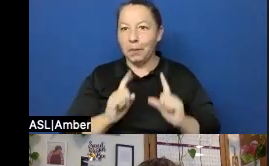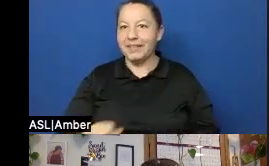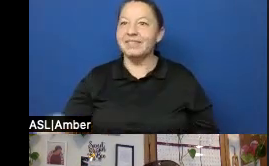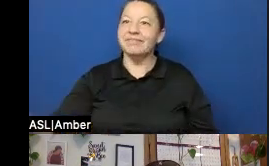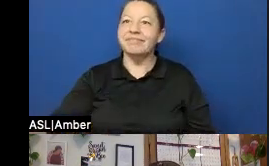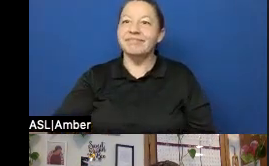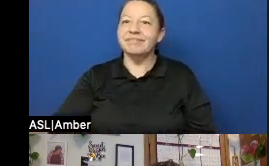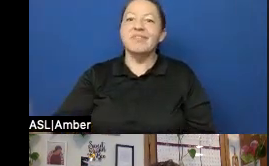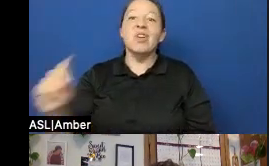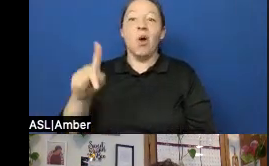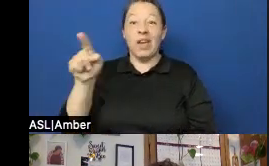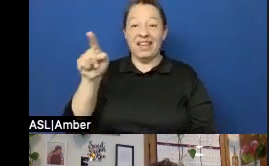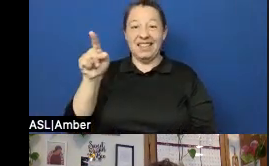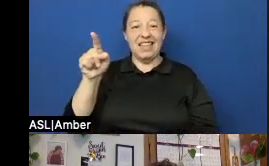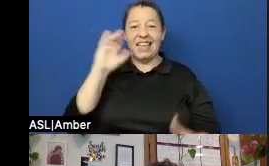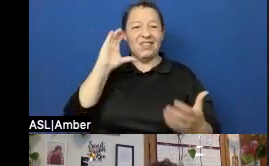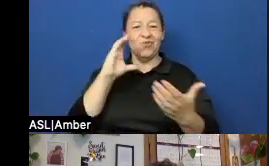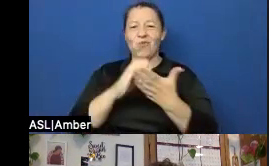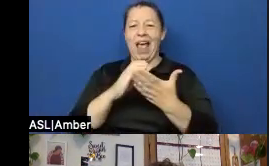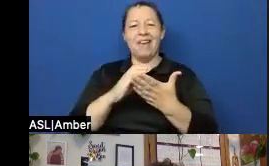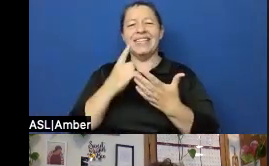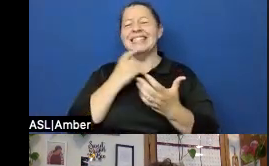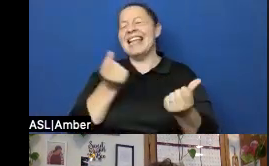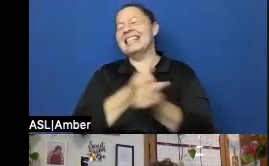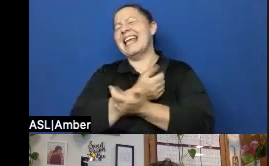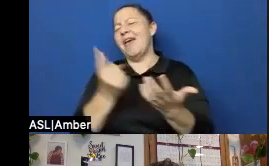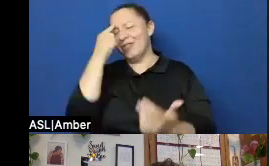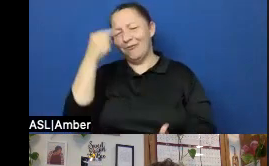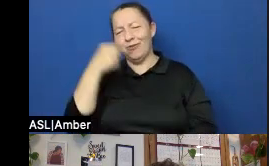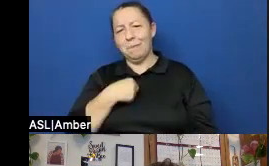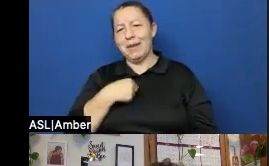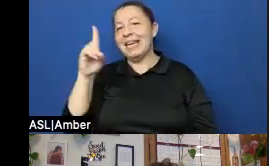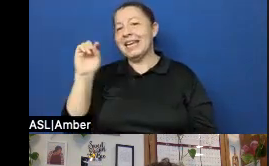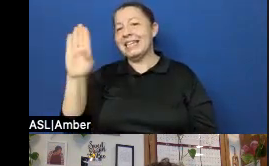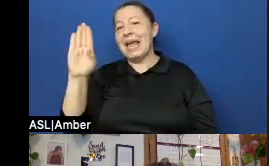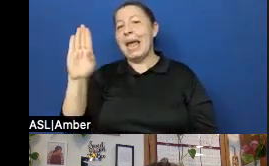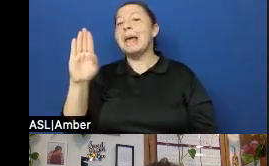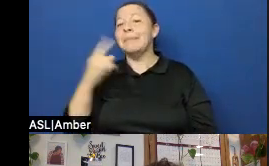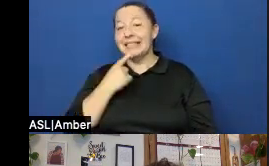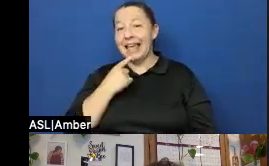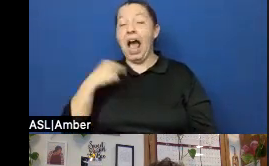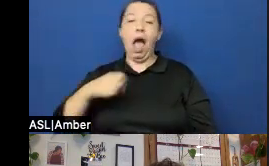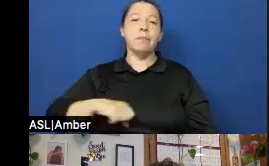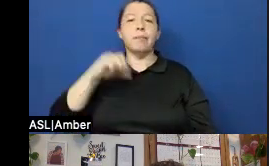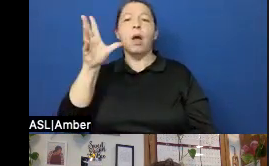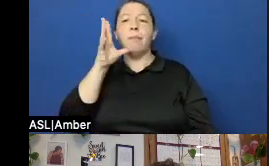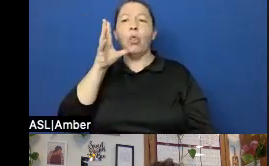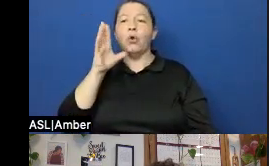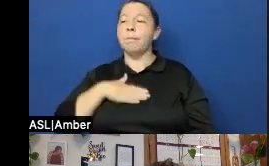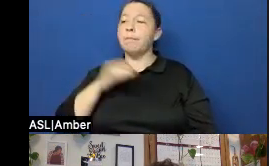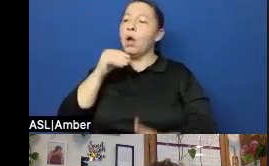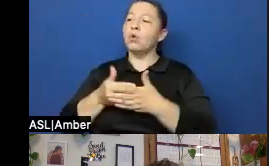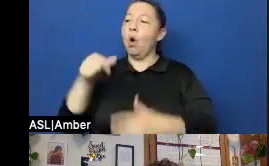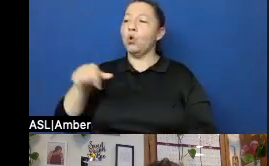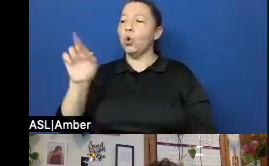So this graphic says everything for me, right? So Deb said that I'm a proud mom of a queer daughter who very candidly